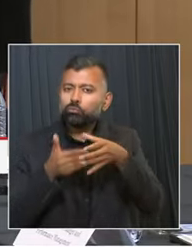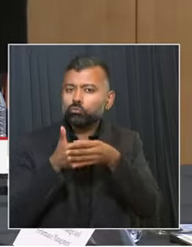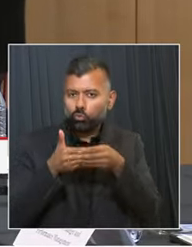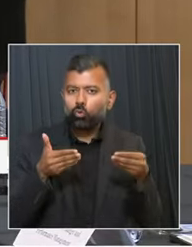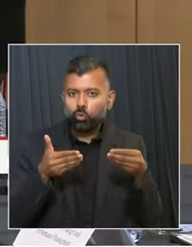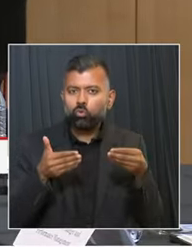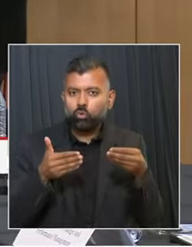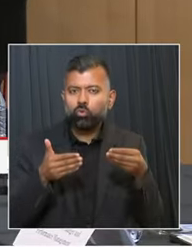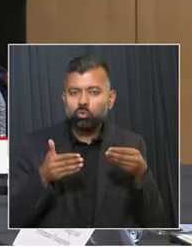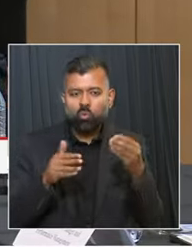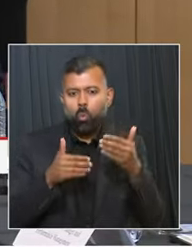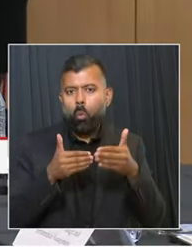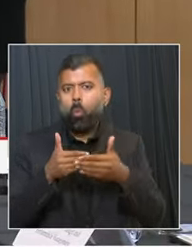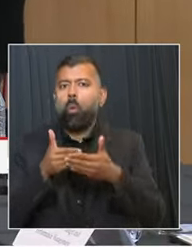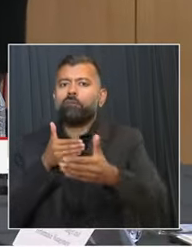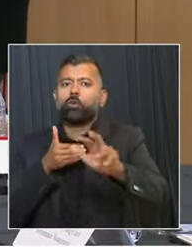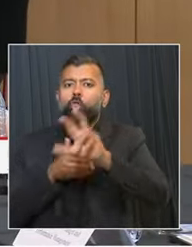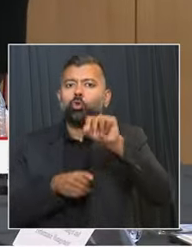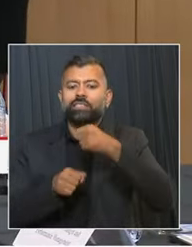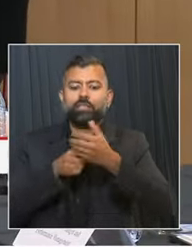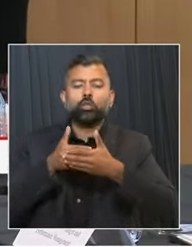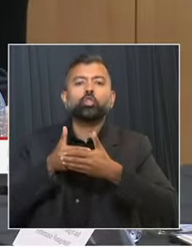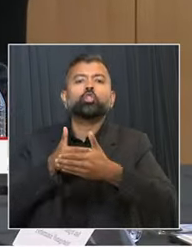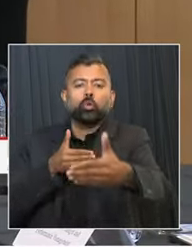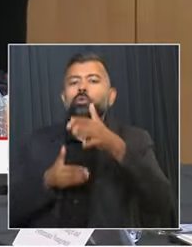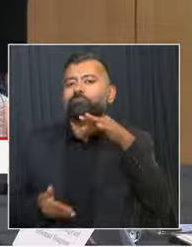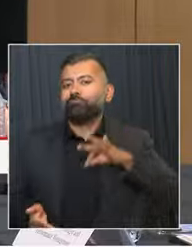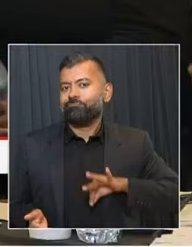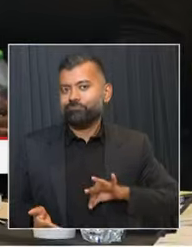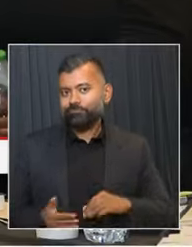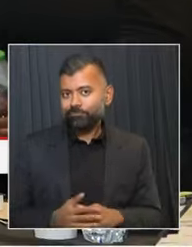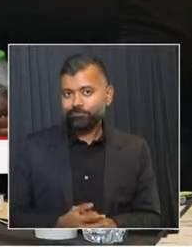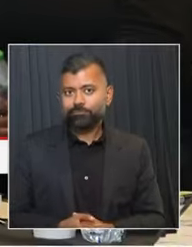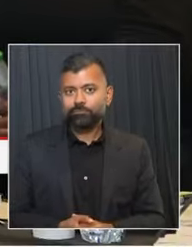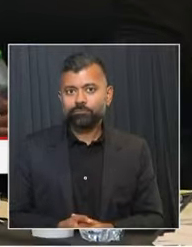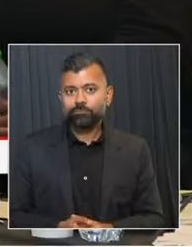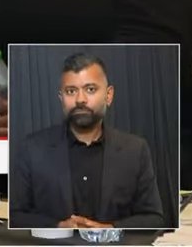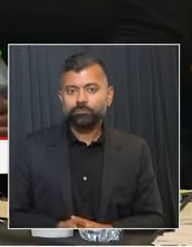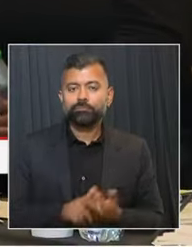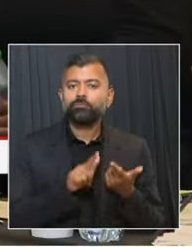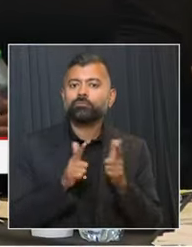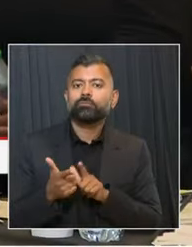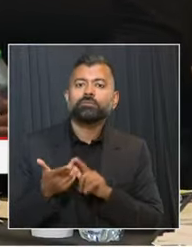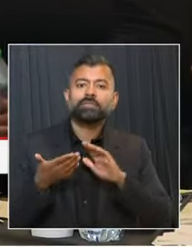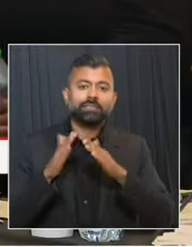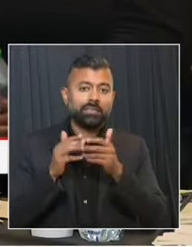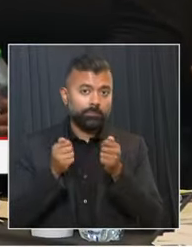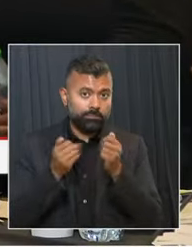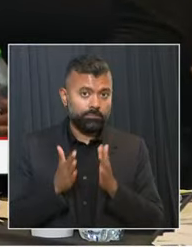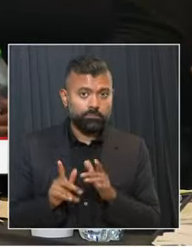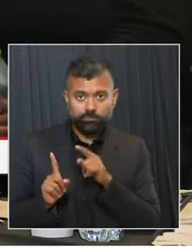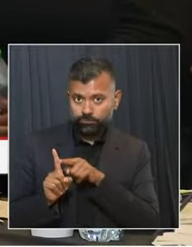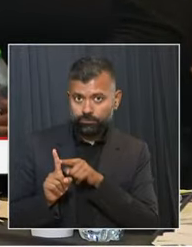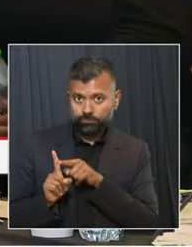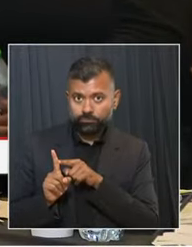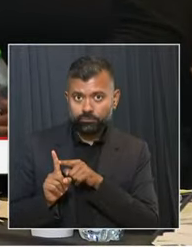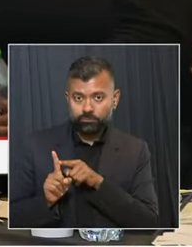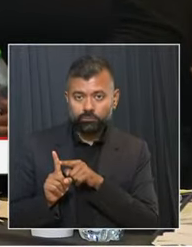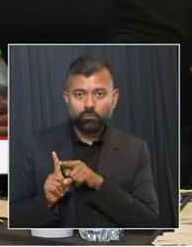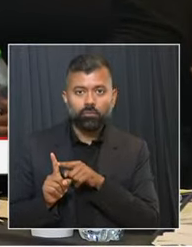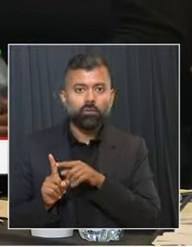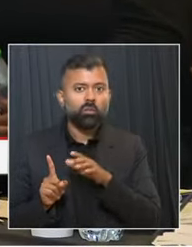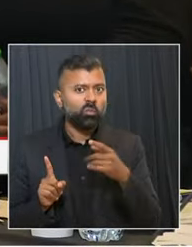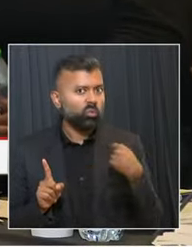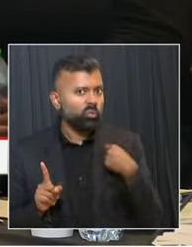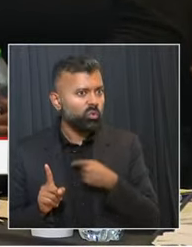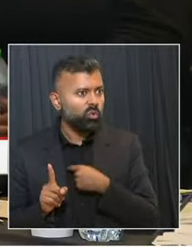And we can go into the detail for this, but just in sort of the first few years of its opening,